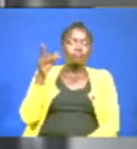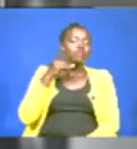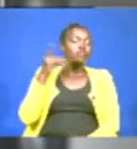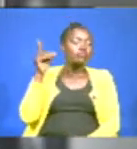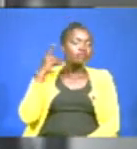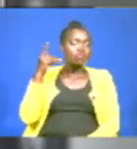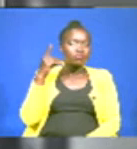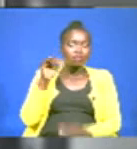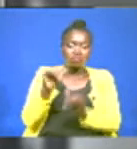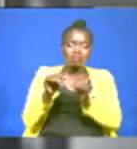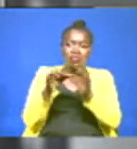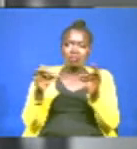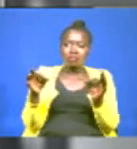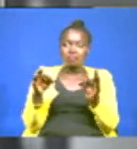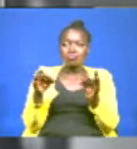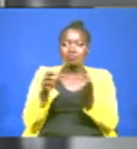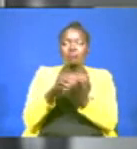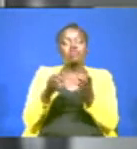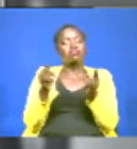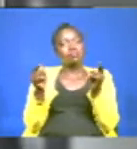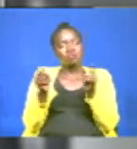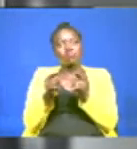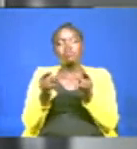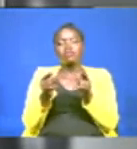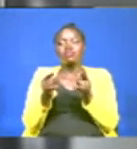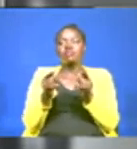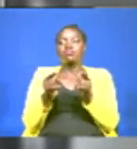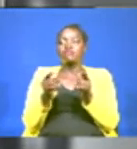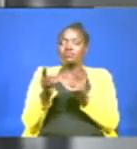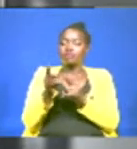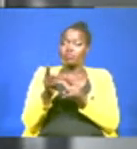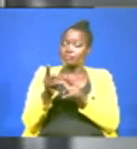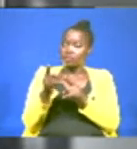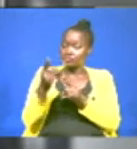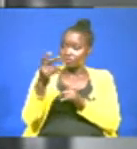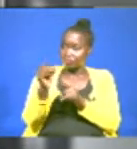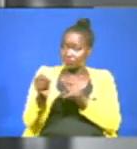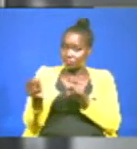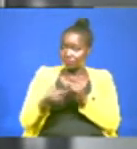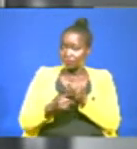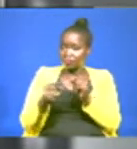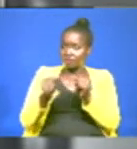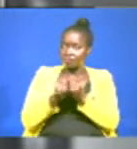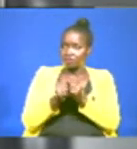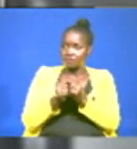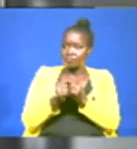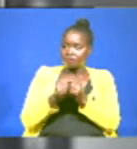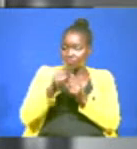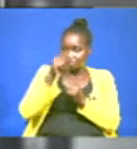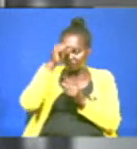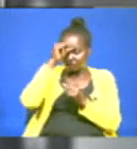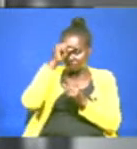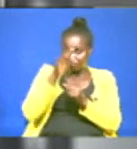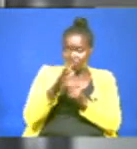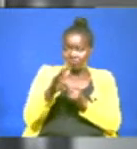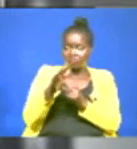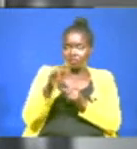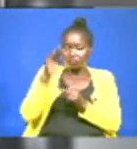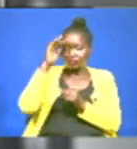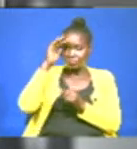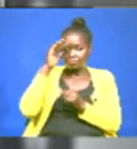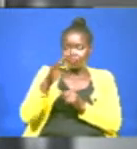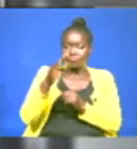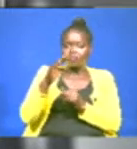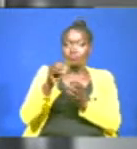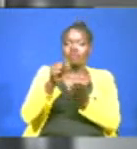The position was short-lived. On October 20th, 1952, the colonial governor, Sir Evelyn Baring, declared a state